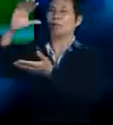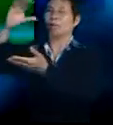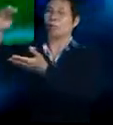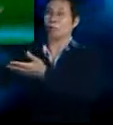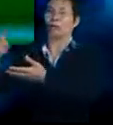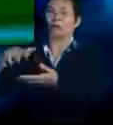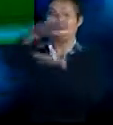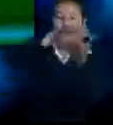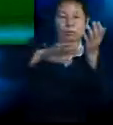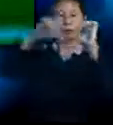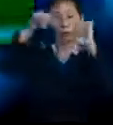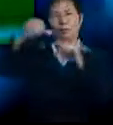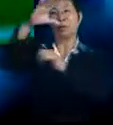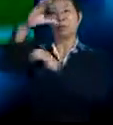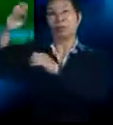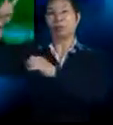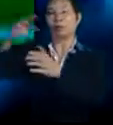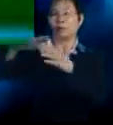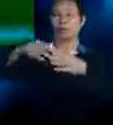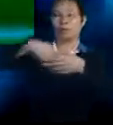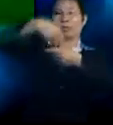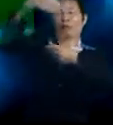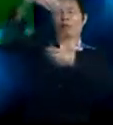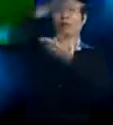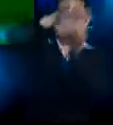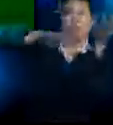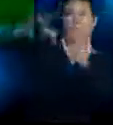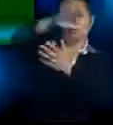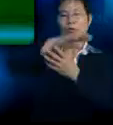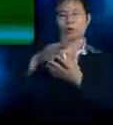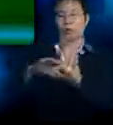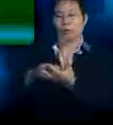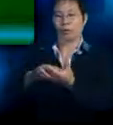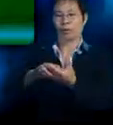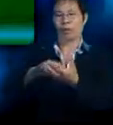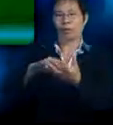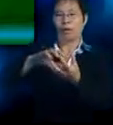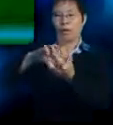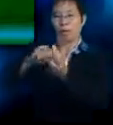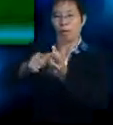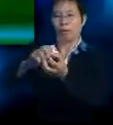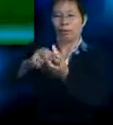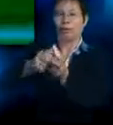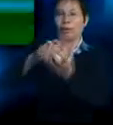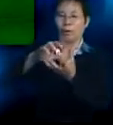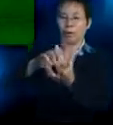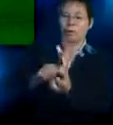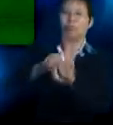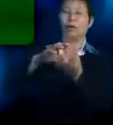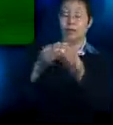Carbon dioxide can also be released into the atmosphere through the combustion of organic materials like fossil